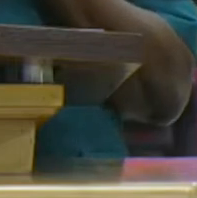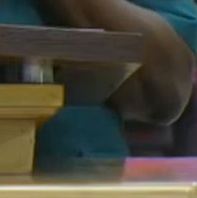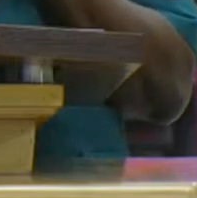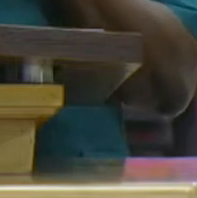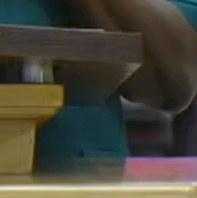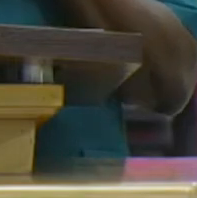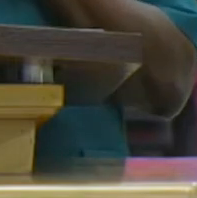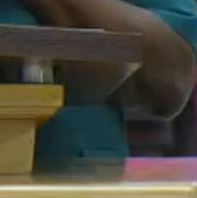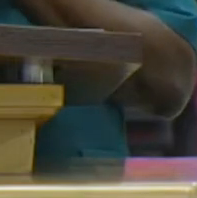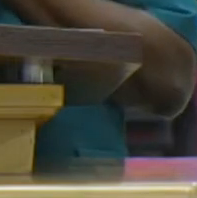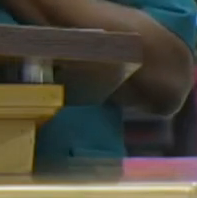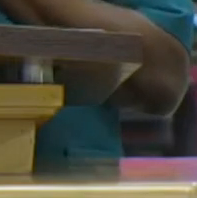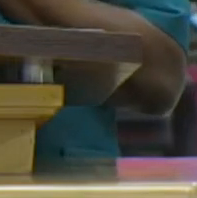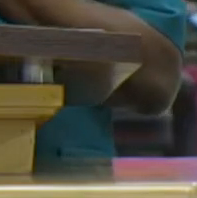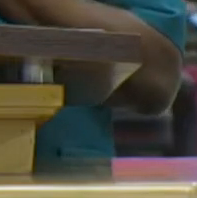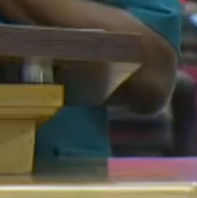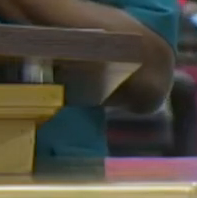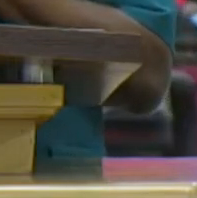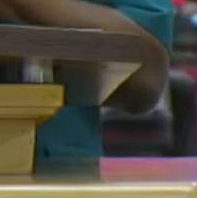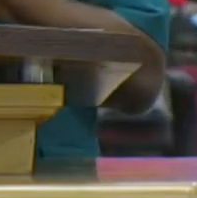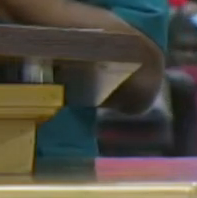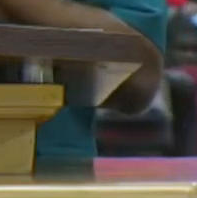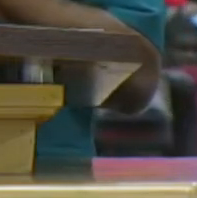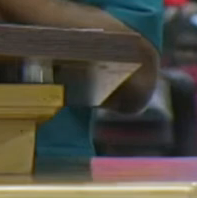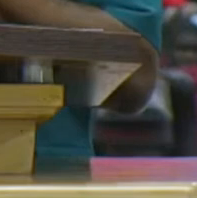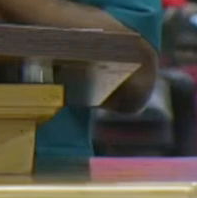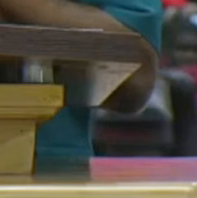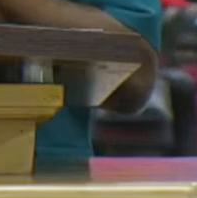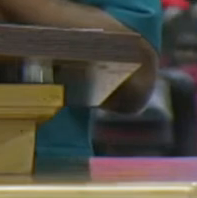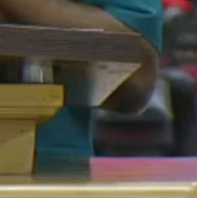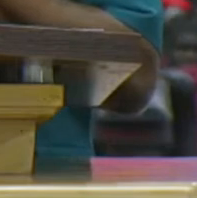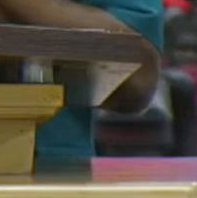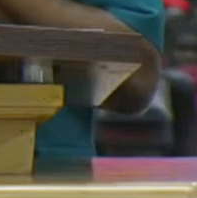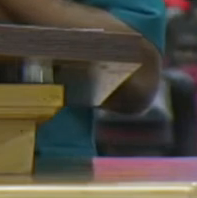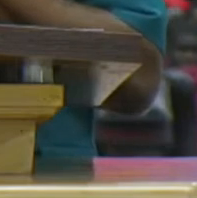surrender to you totally.